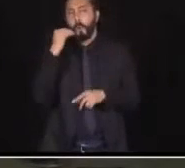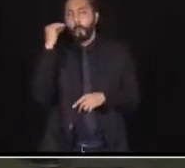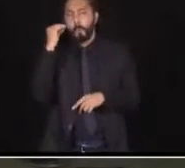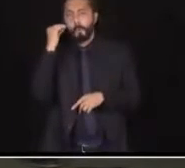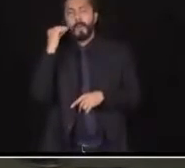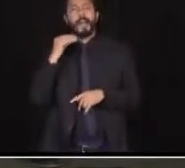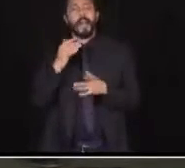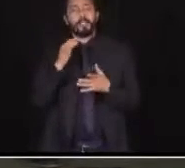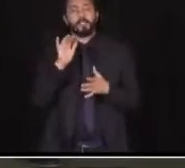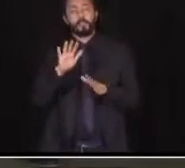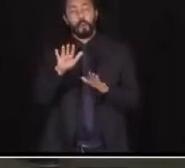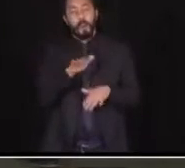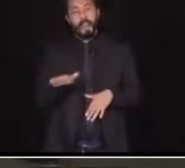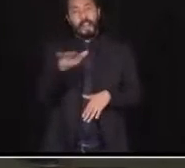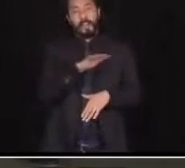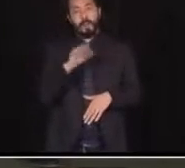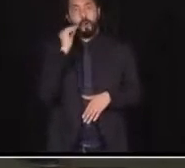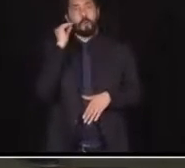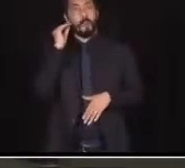within your own region.